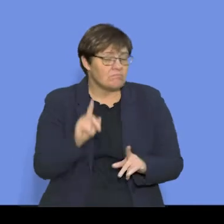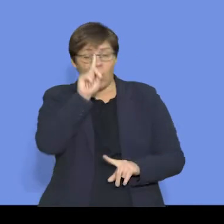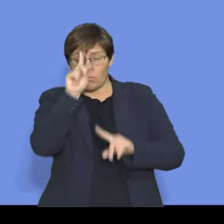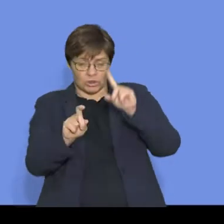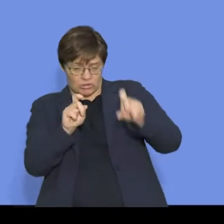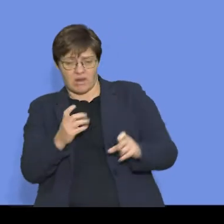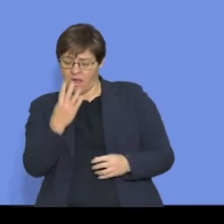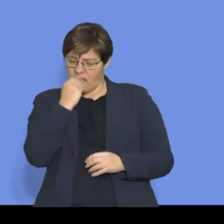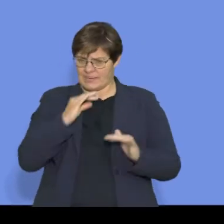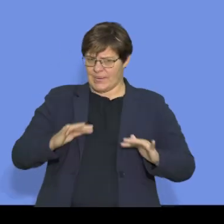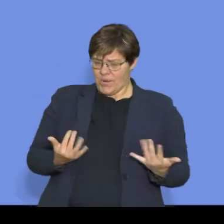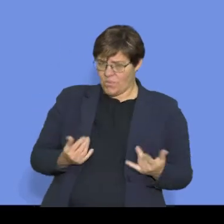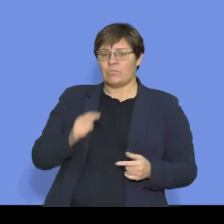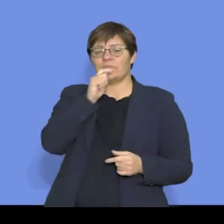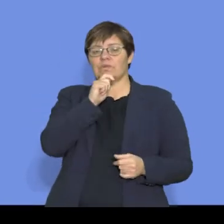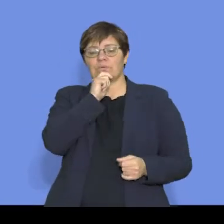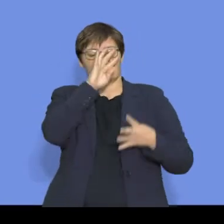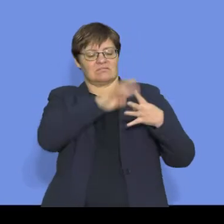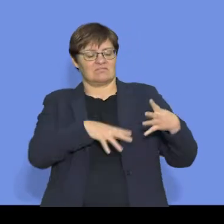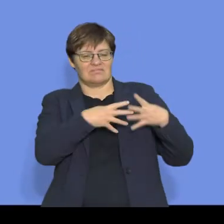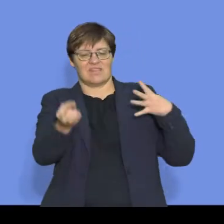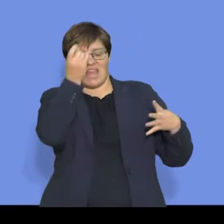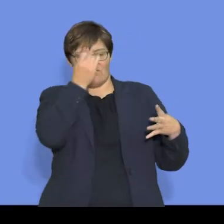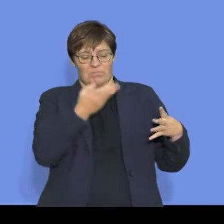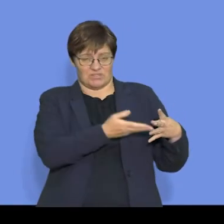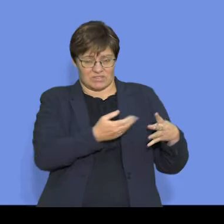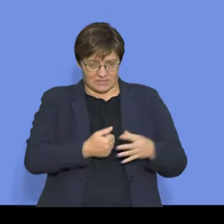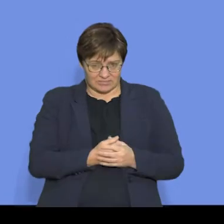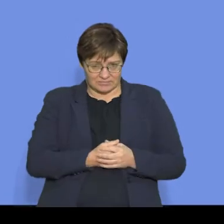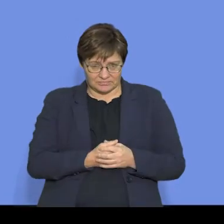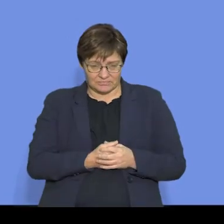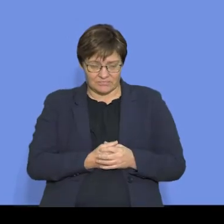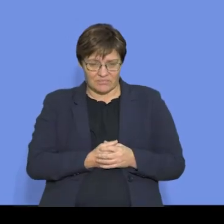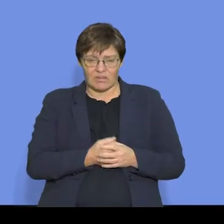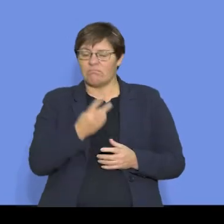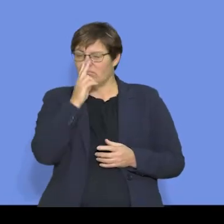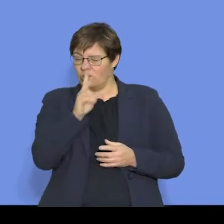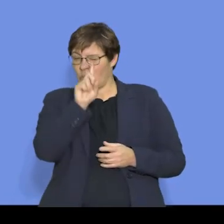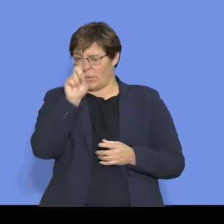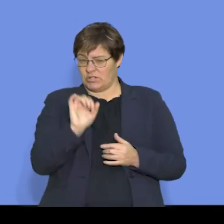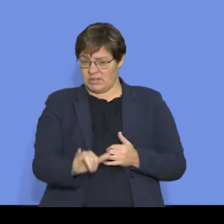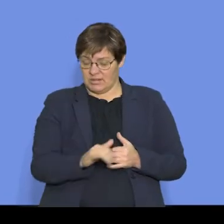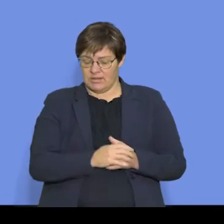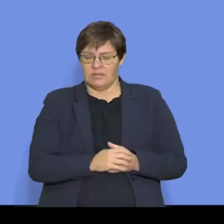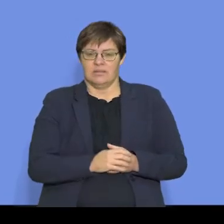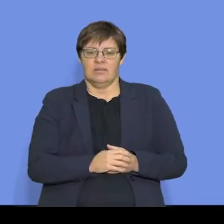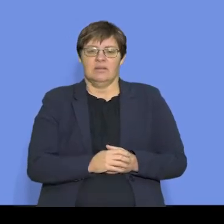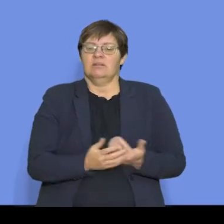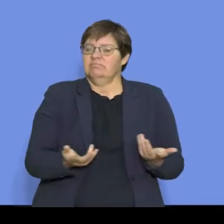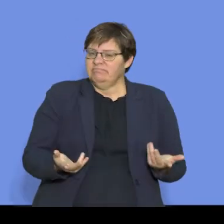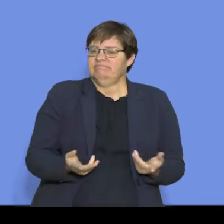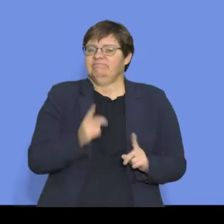Sometimes questions are actually asked using this information, and we're going to have a look at one question